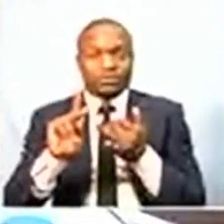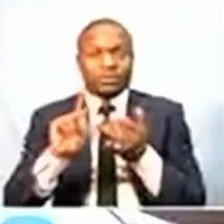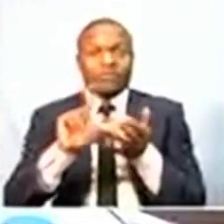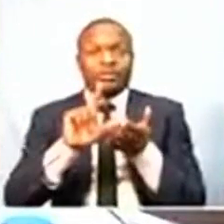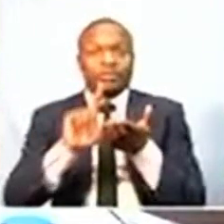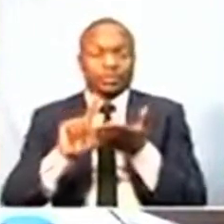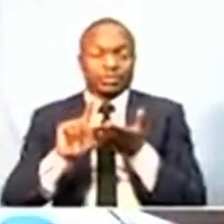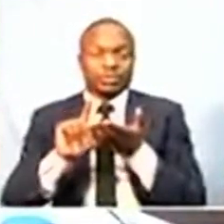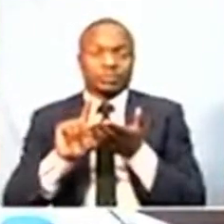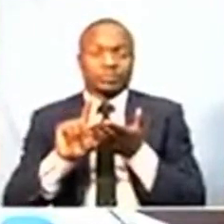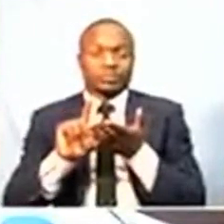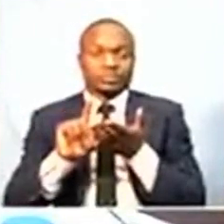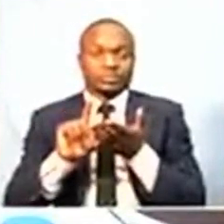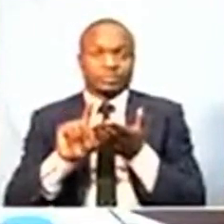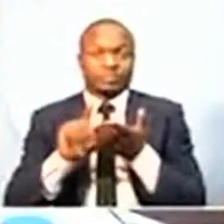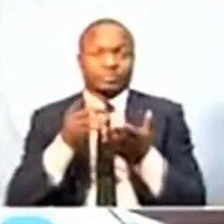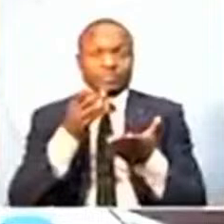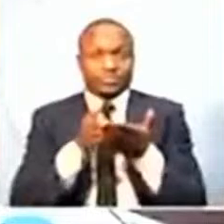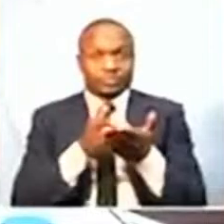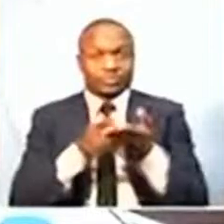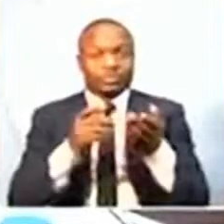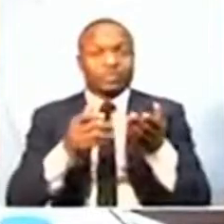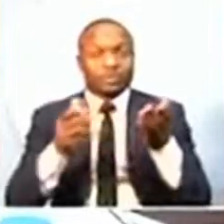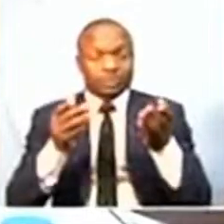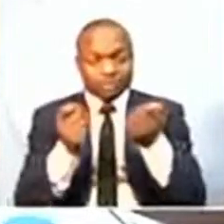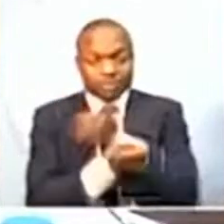the approval of the Constituency Development Fund Committee.